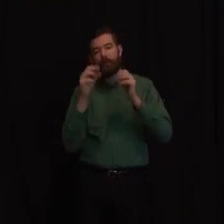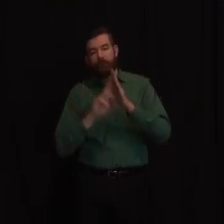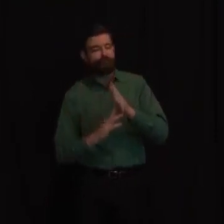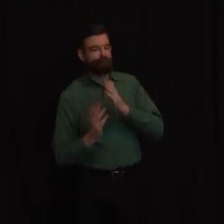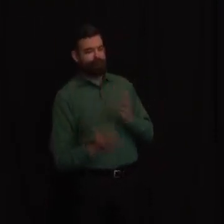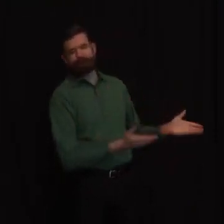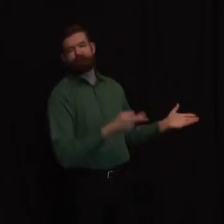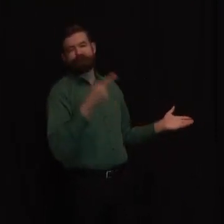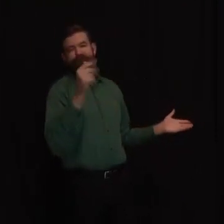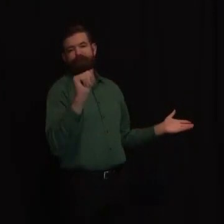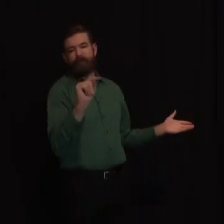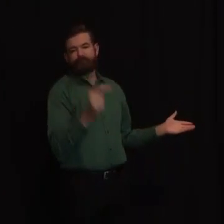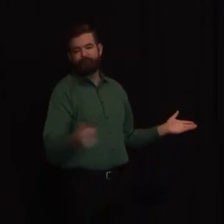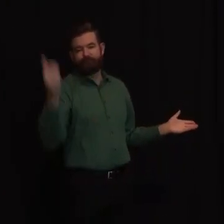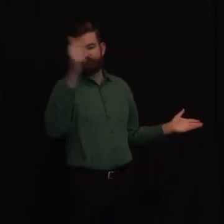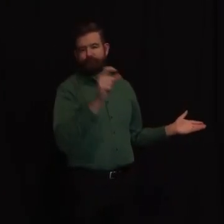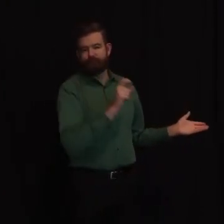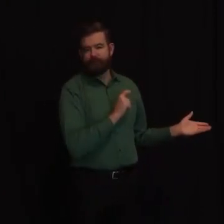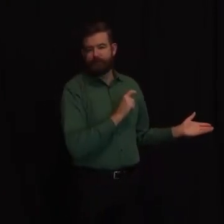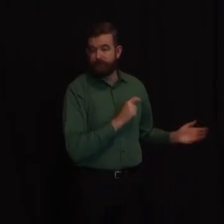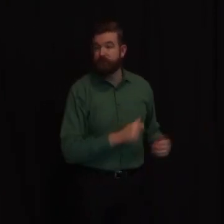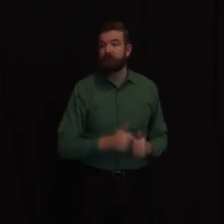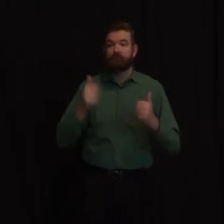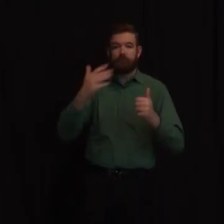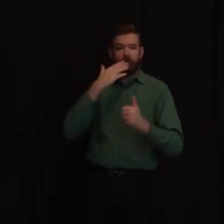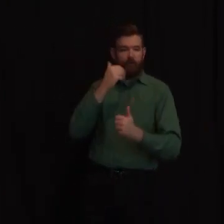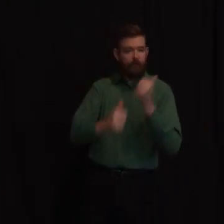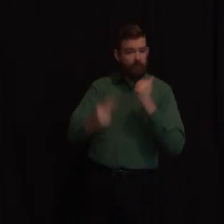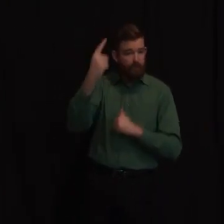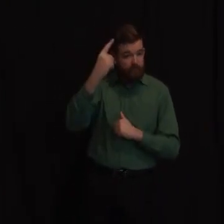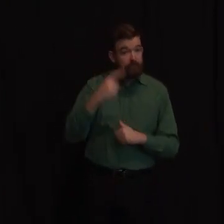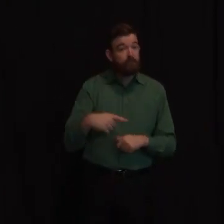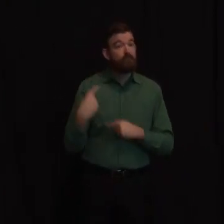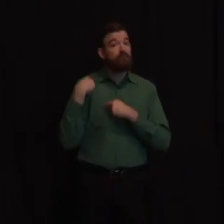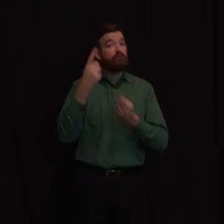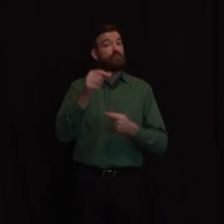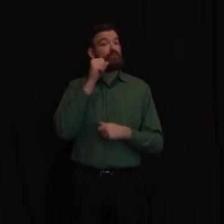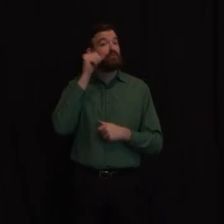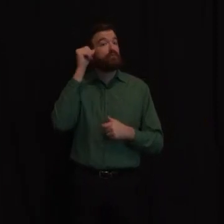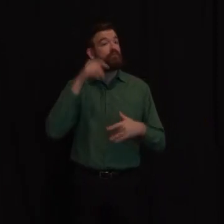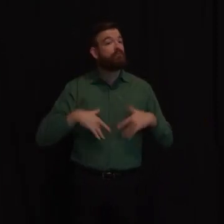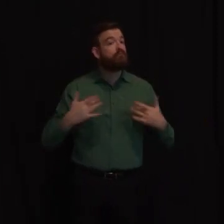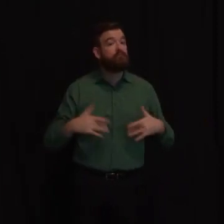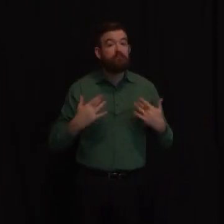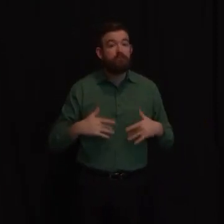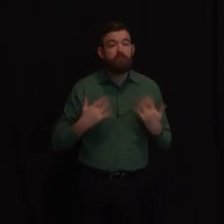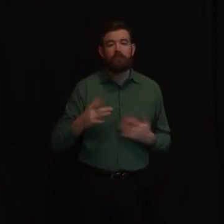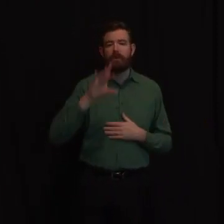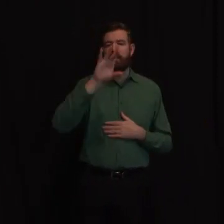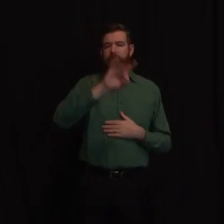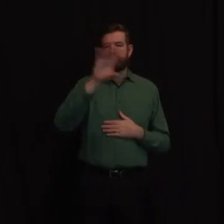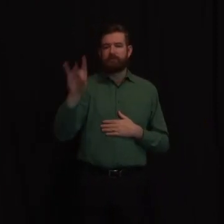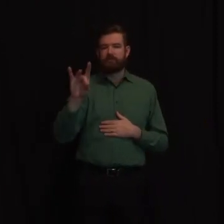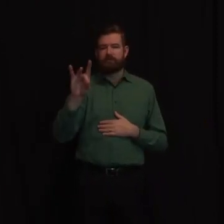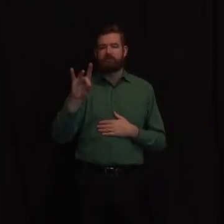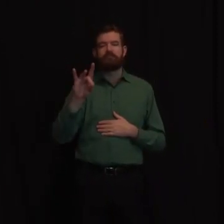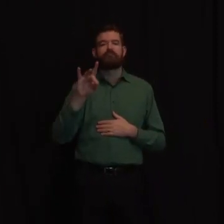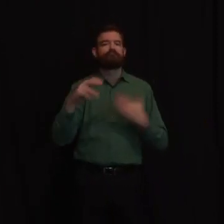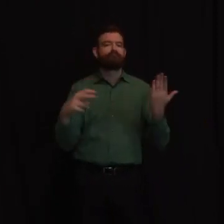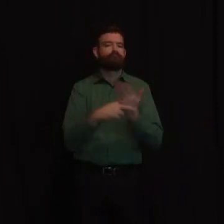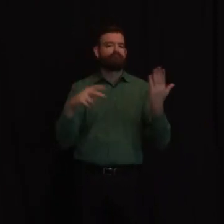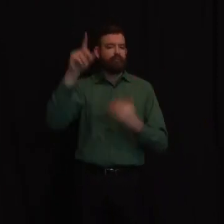Good afternoon, everyone. The overnight from last night, Newark issued 88 EO violations and shut down 4